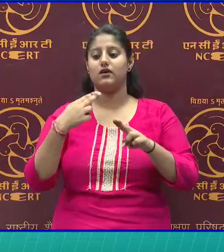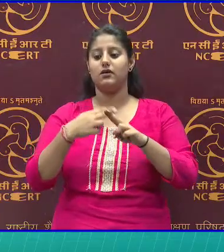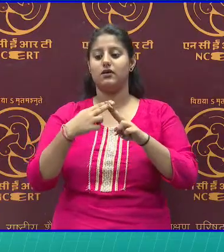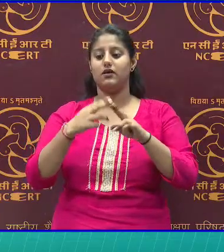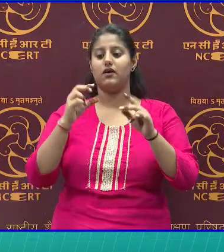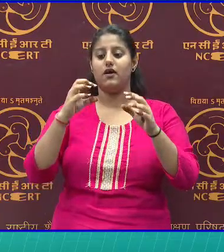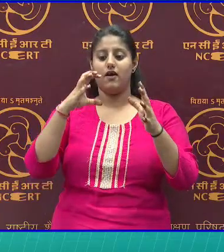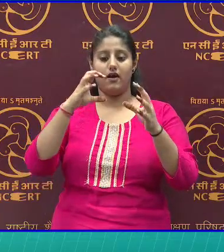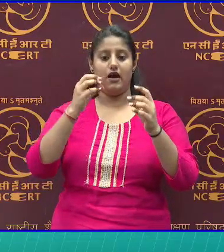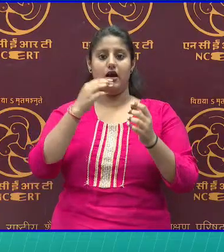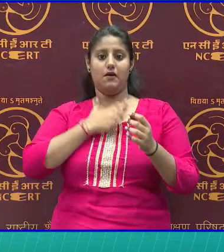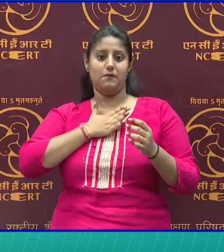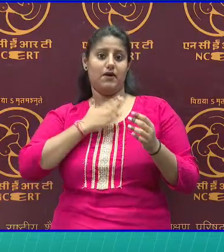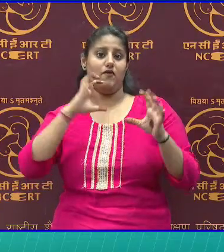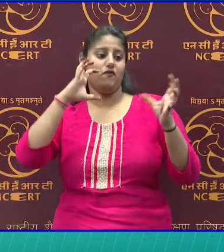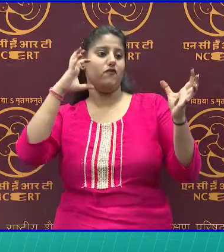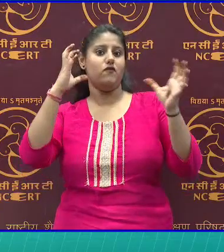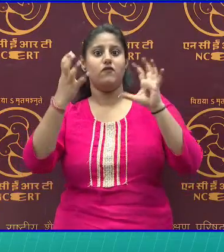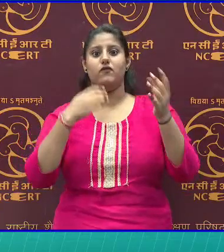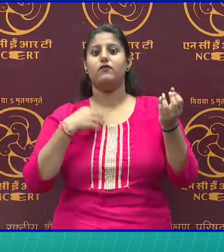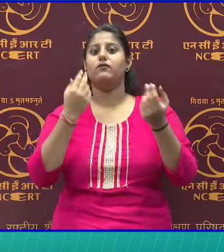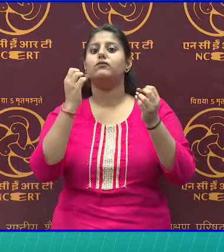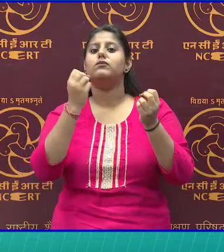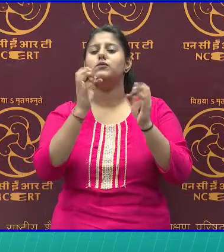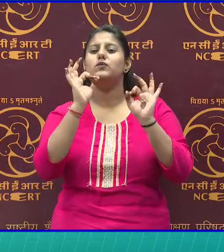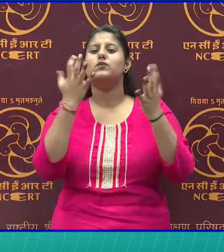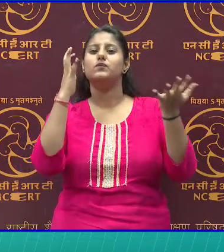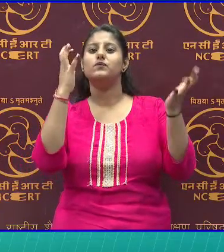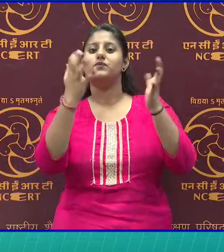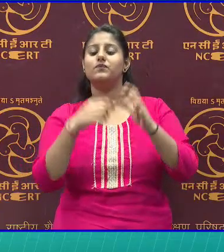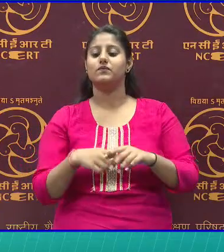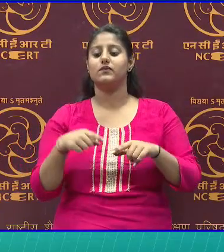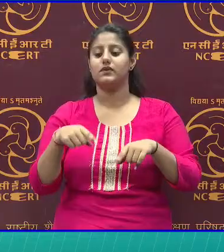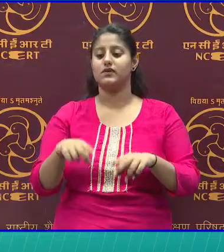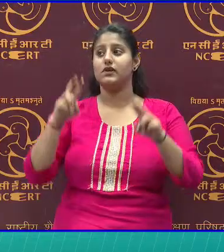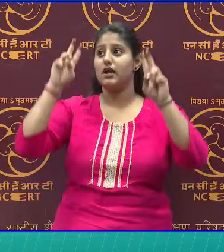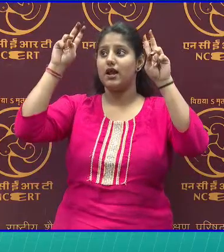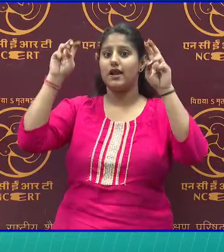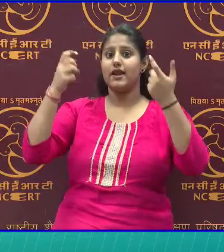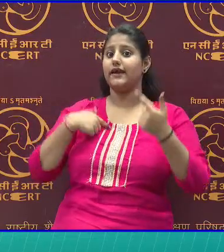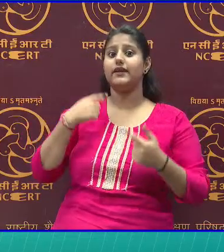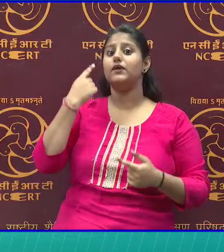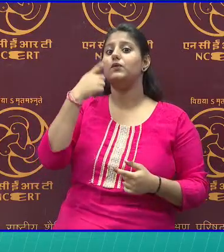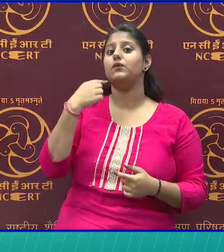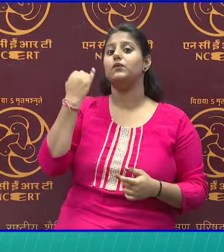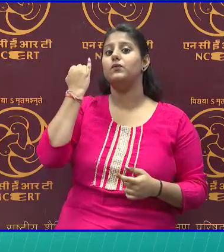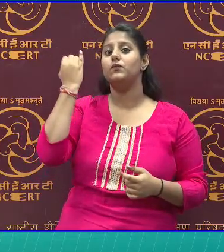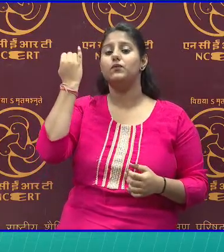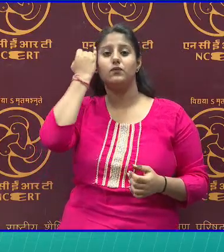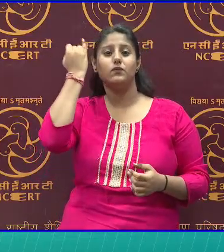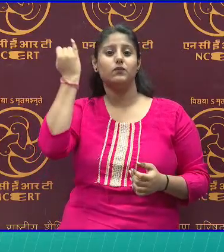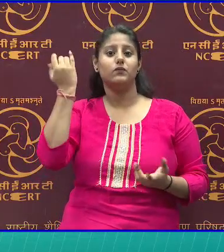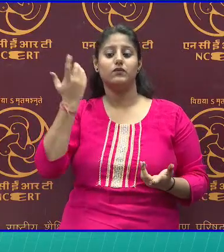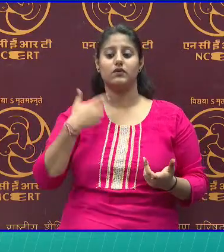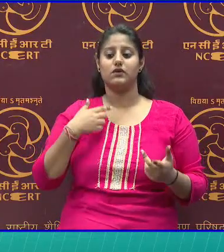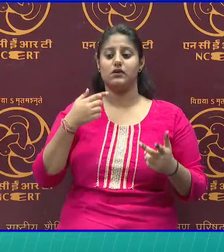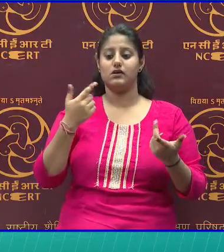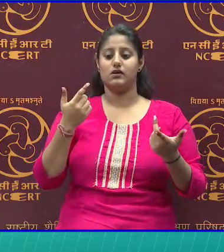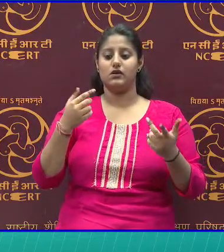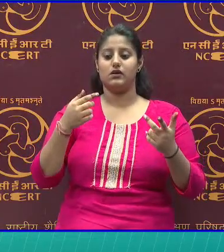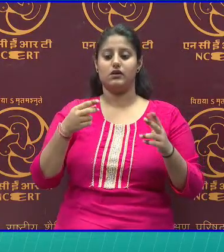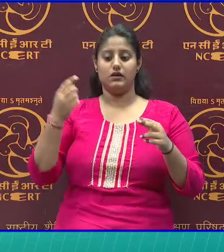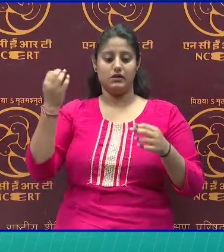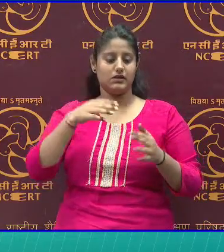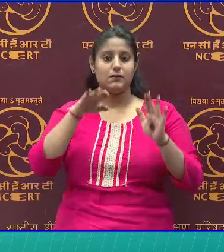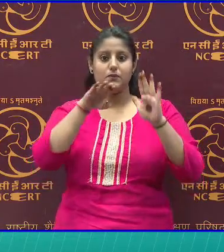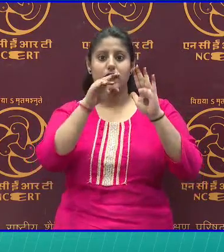World. The change in the title actually indicates the transformatory policy as